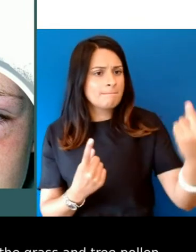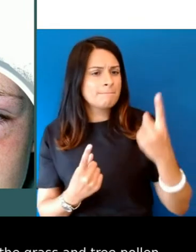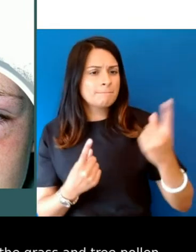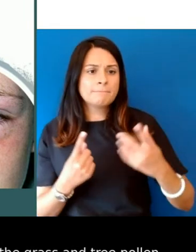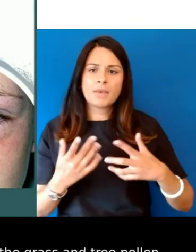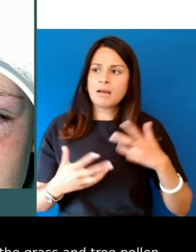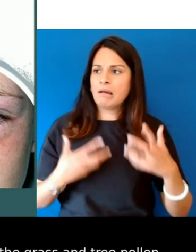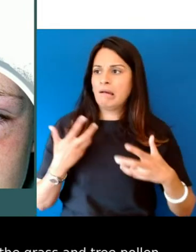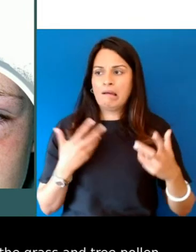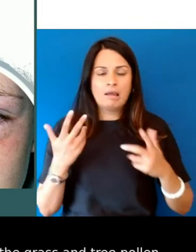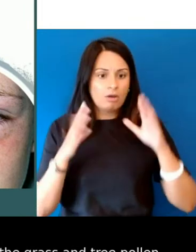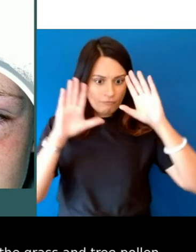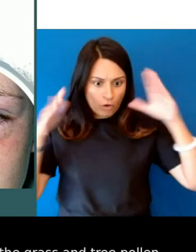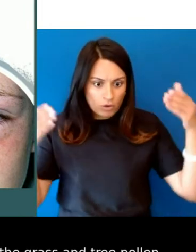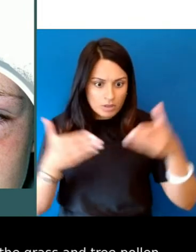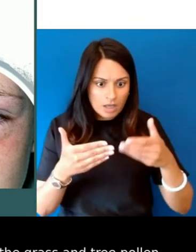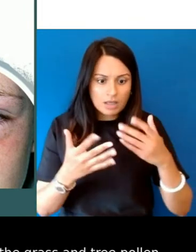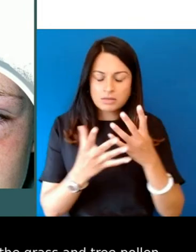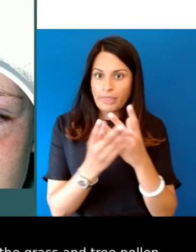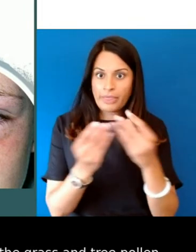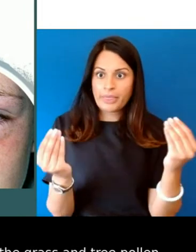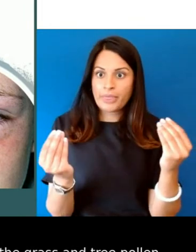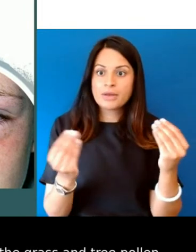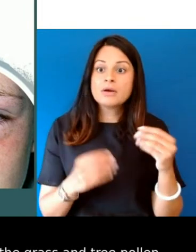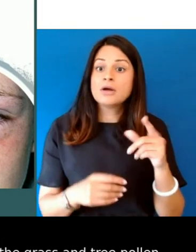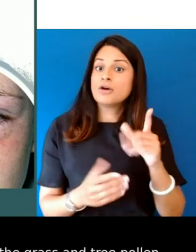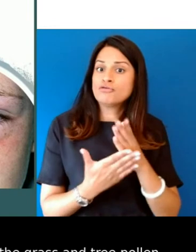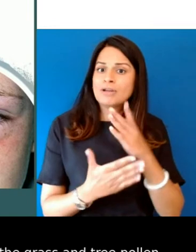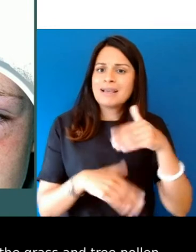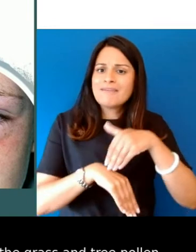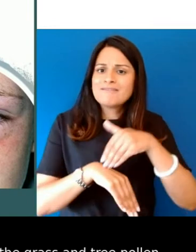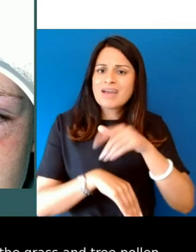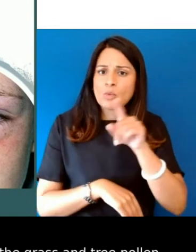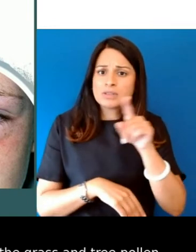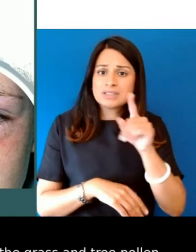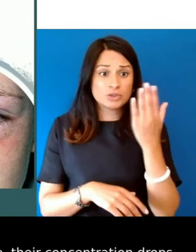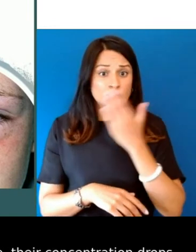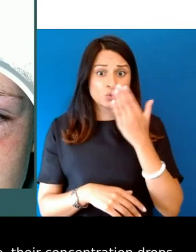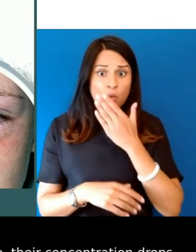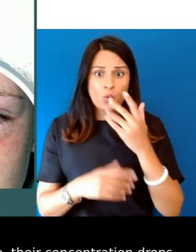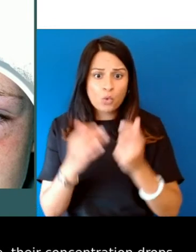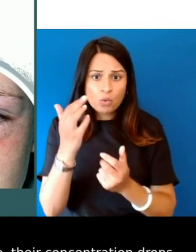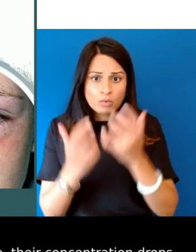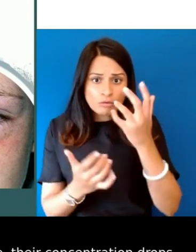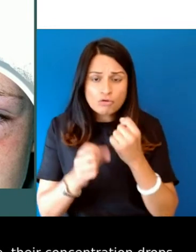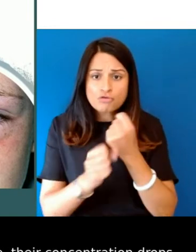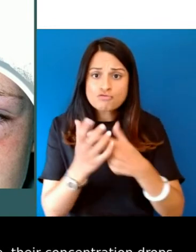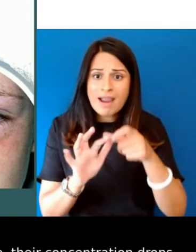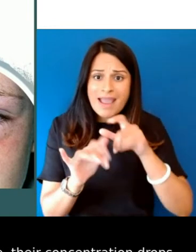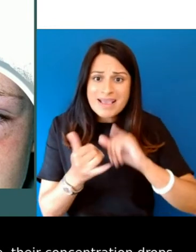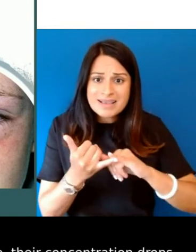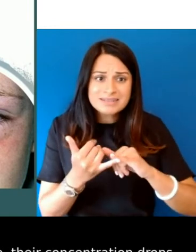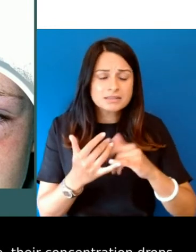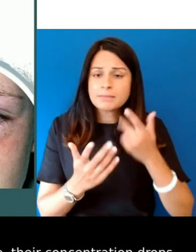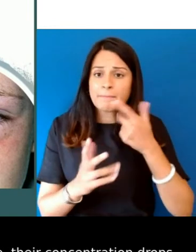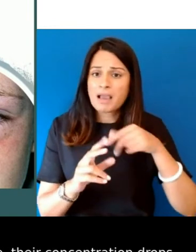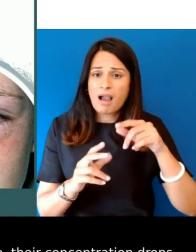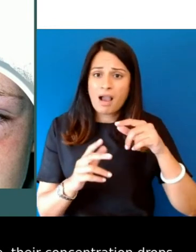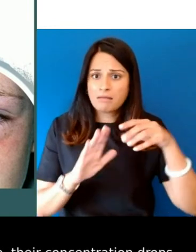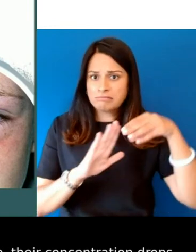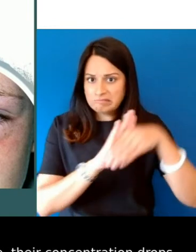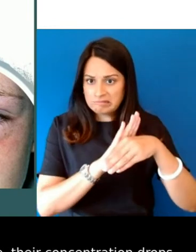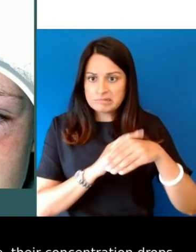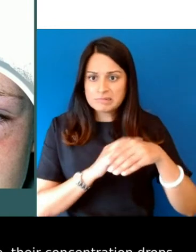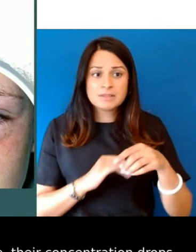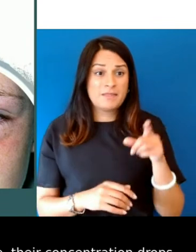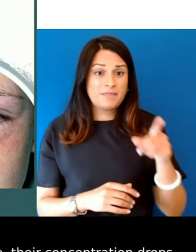drops and this can then affect their um school performance and they have a drop in their school grades it can exacerbate